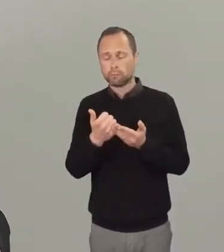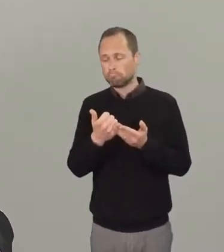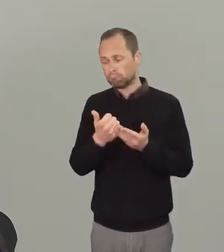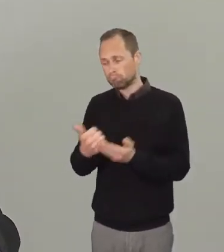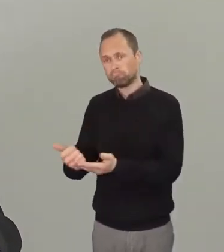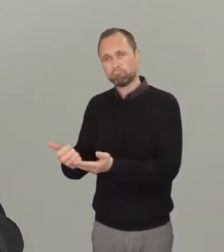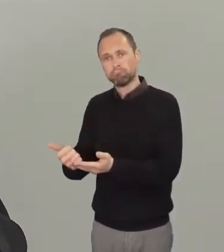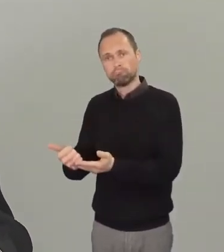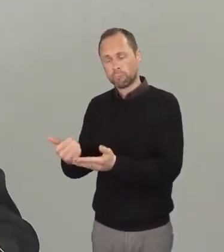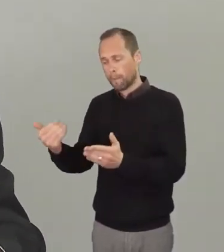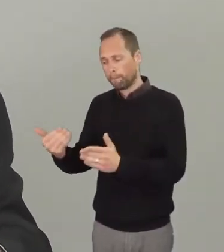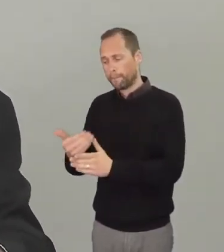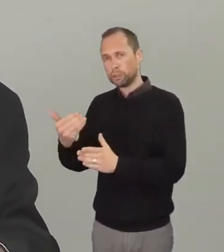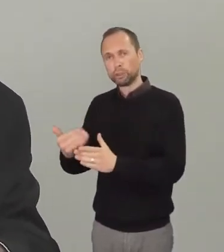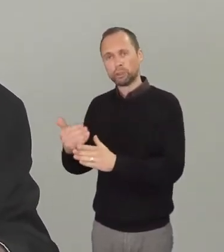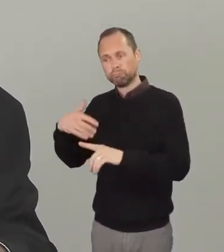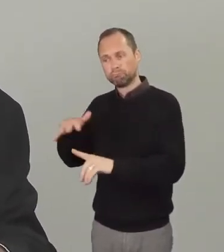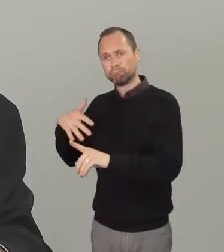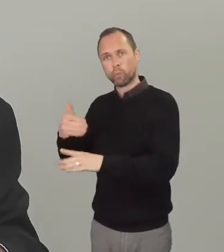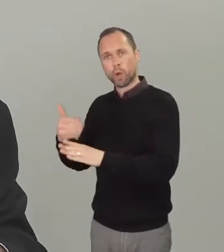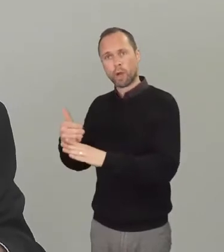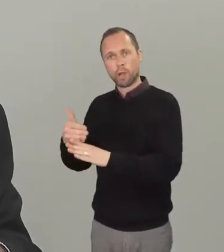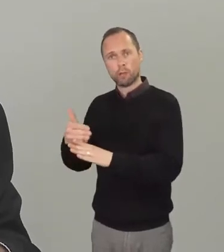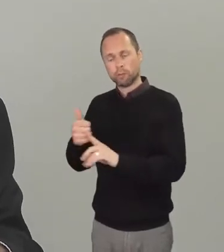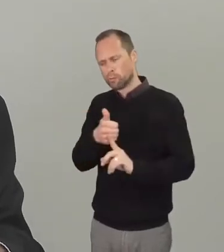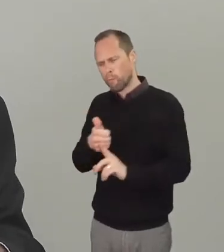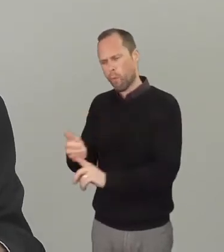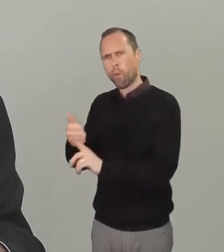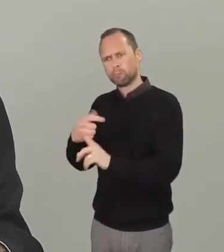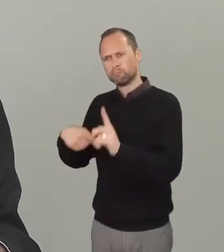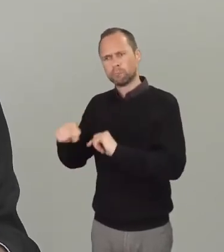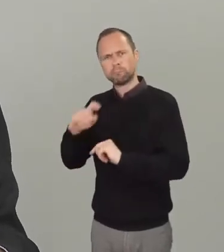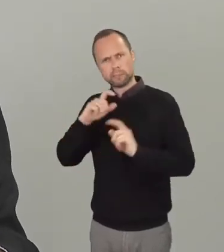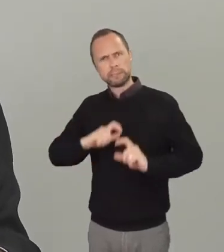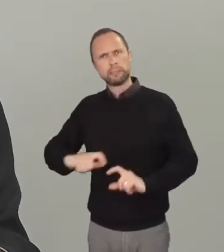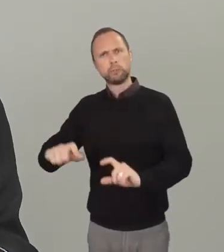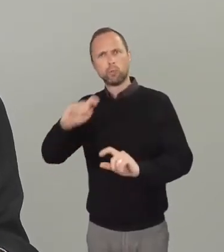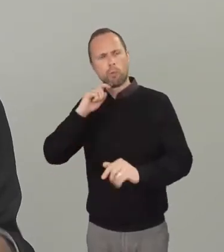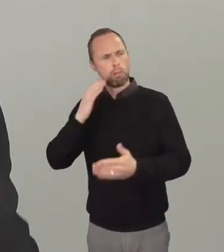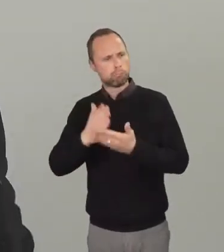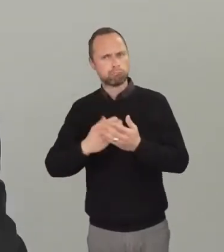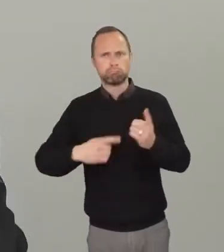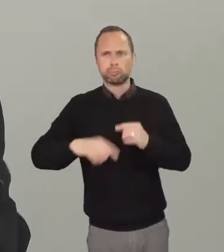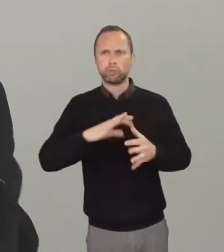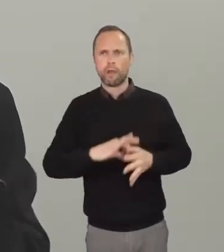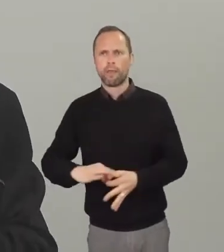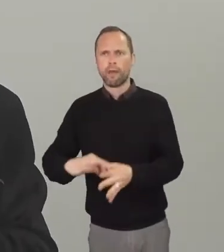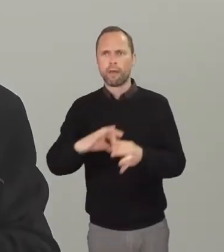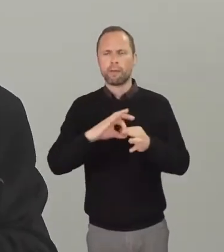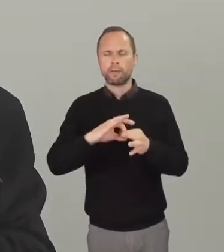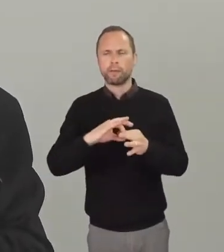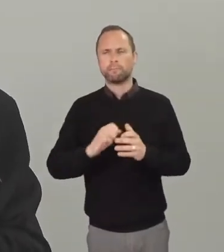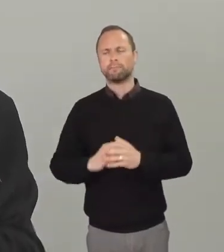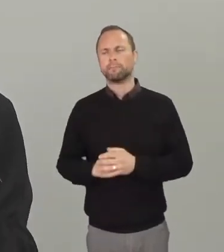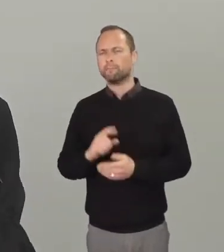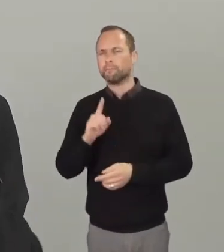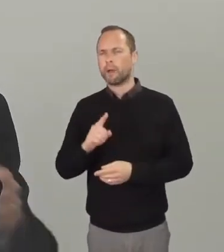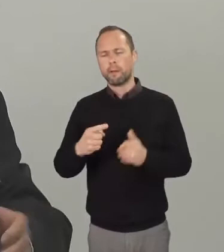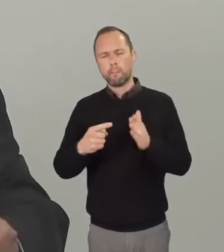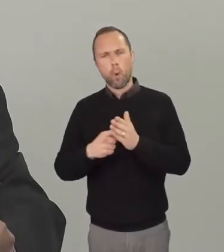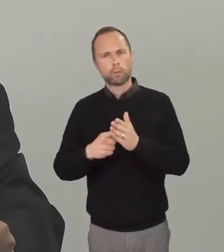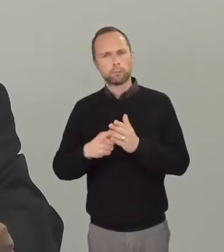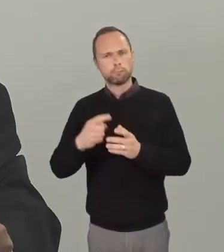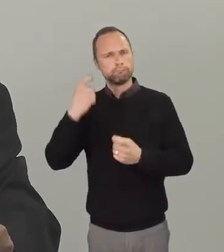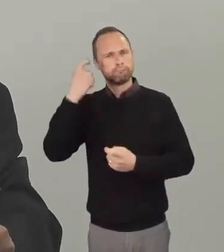workers. And of course, we are still going to do that. But think about this.